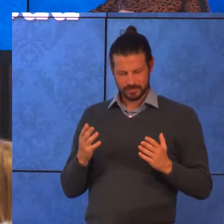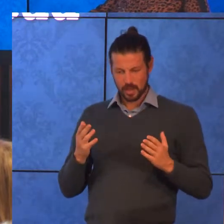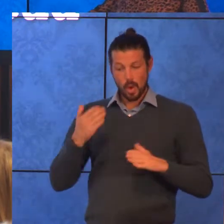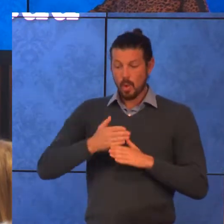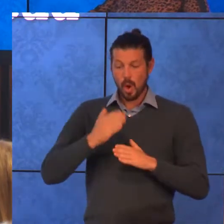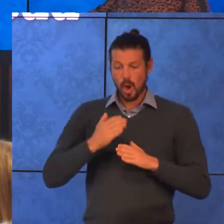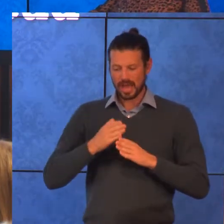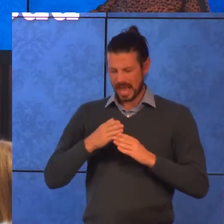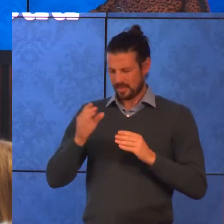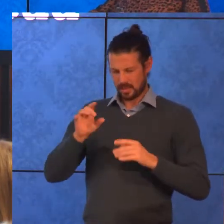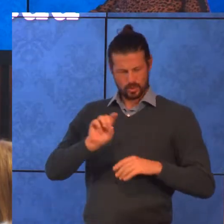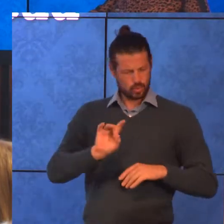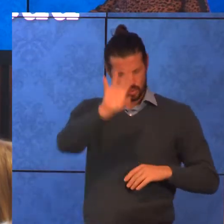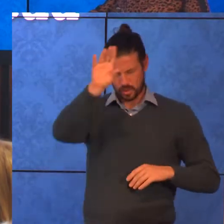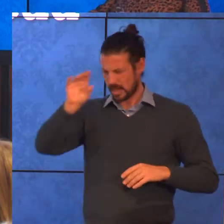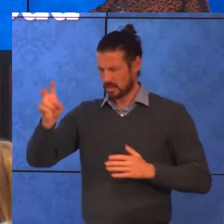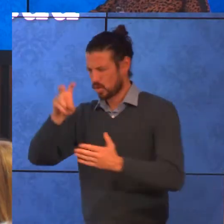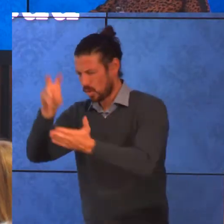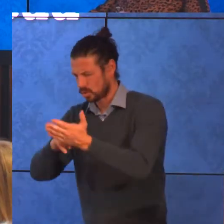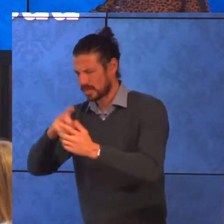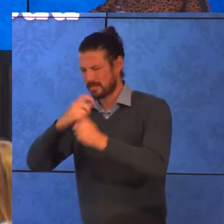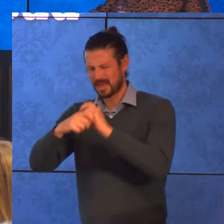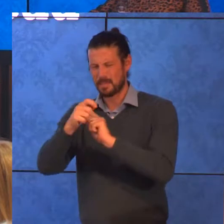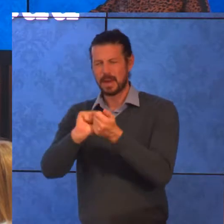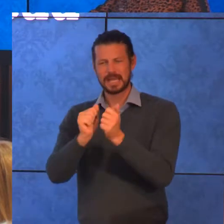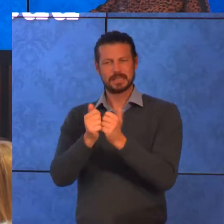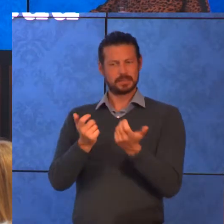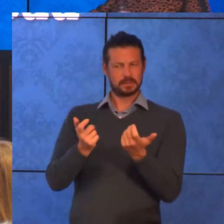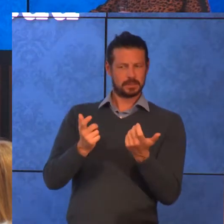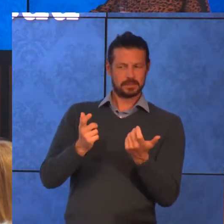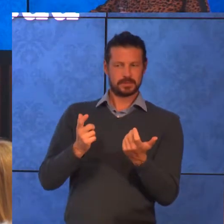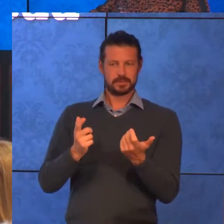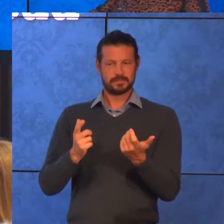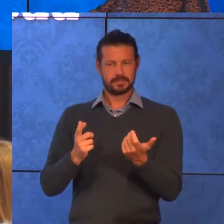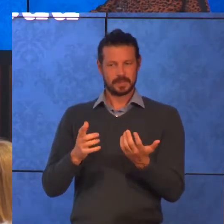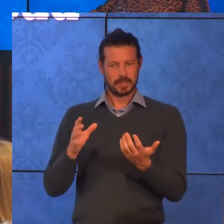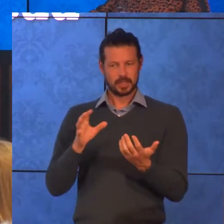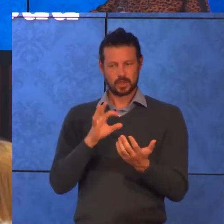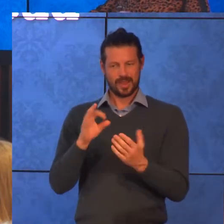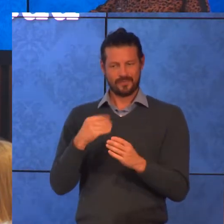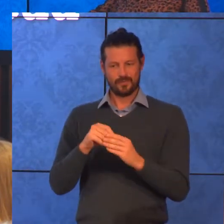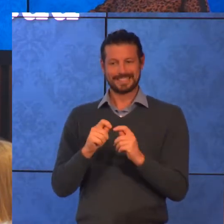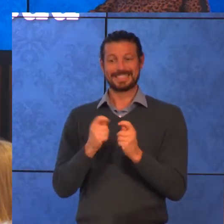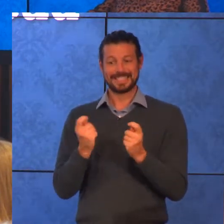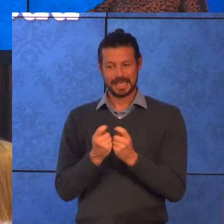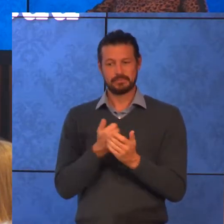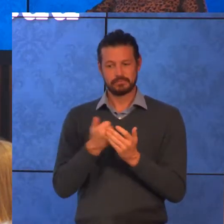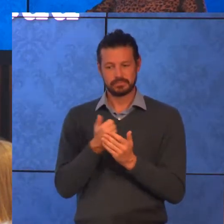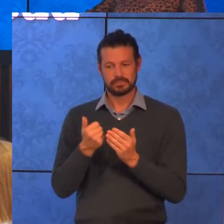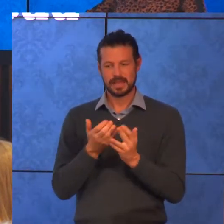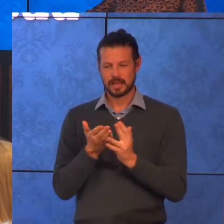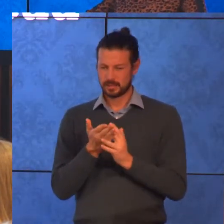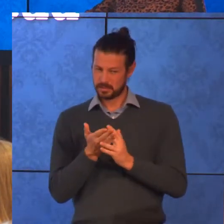essentially, and contracted and made partners rather than being on a team that has consistency and access.